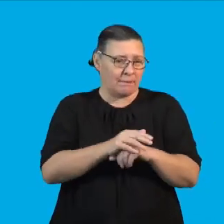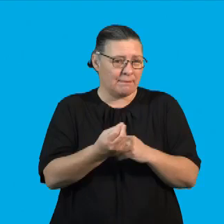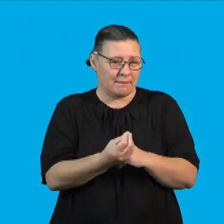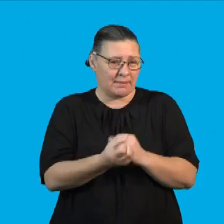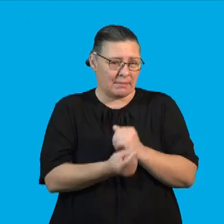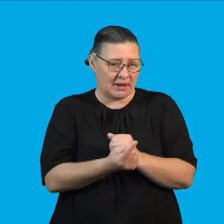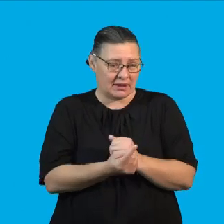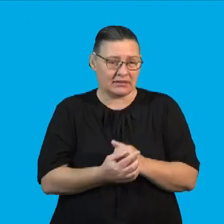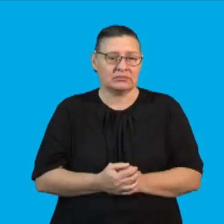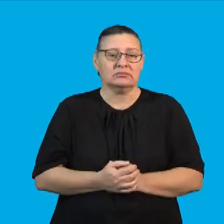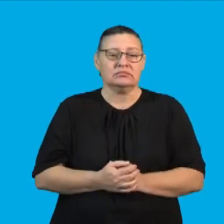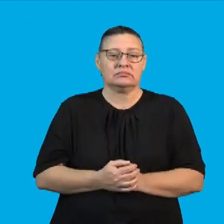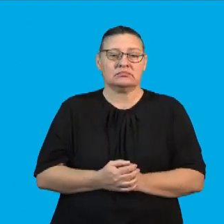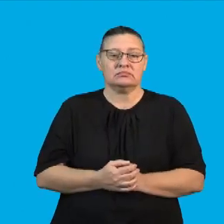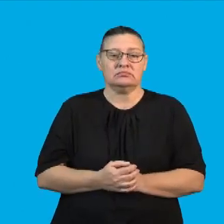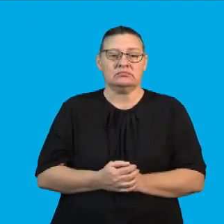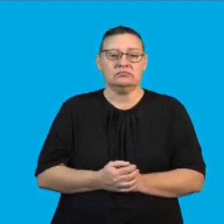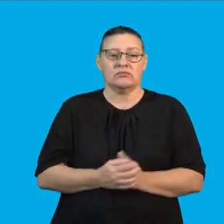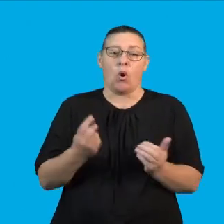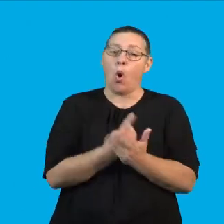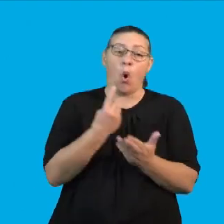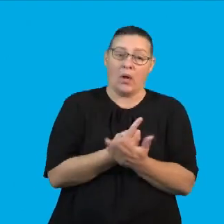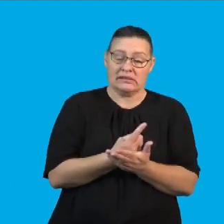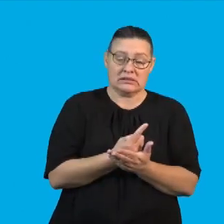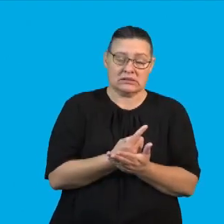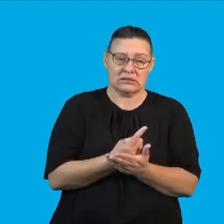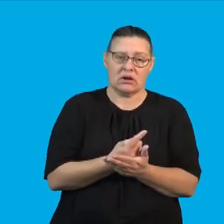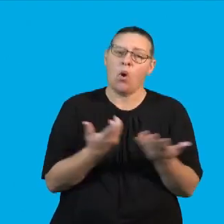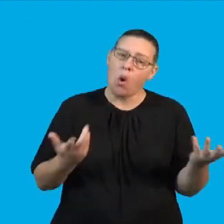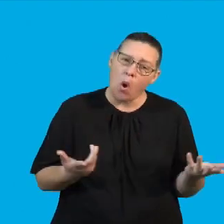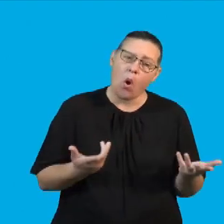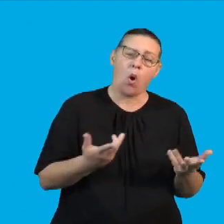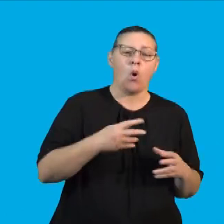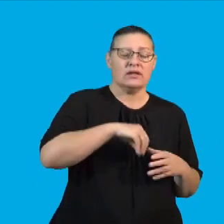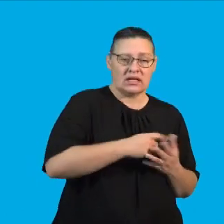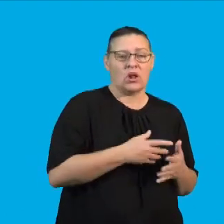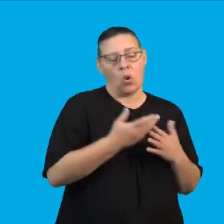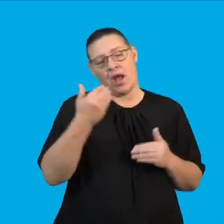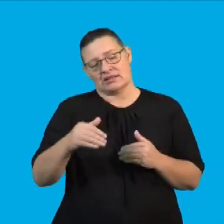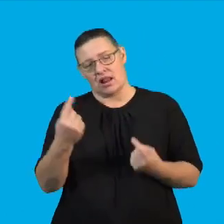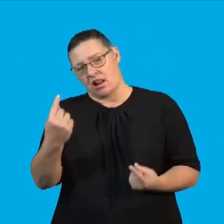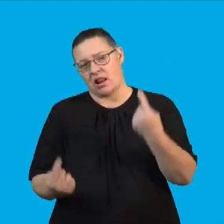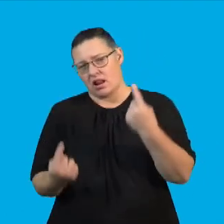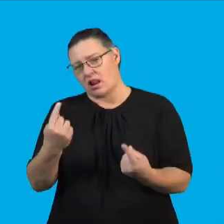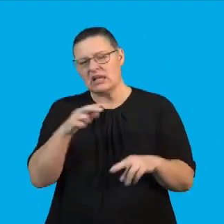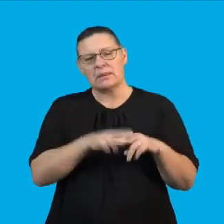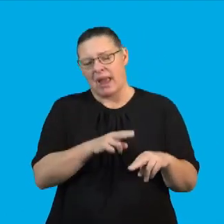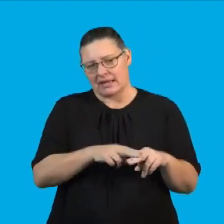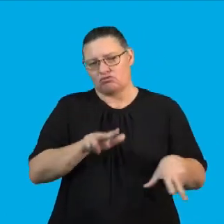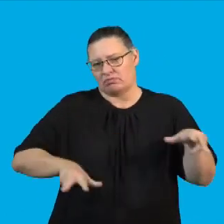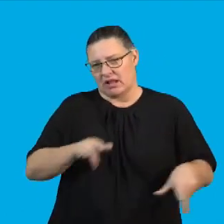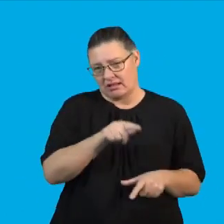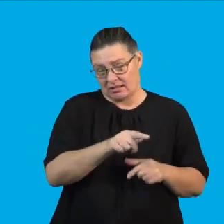reptiles. It's not always internal. So it can be internal or